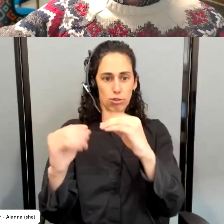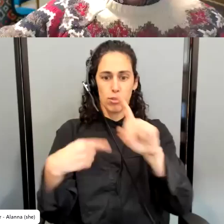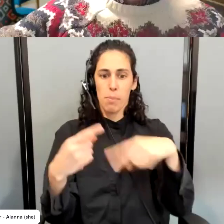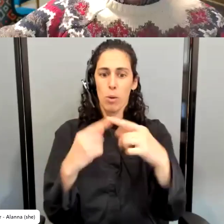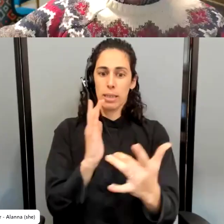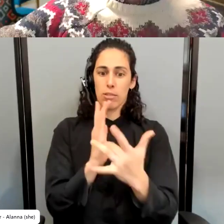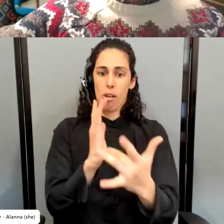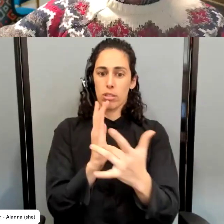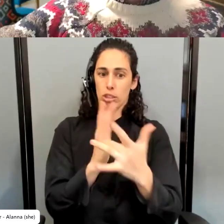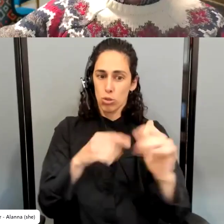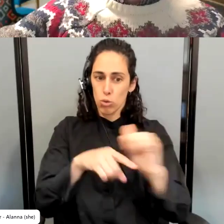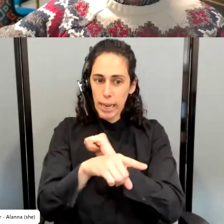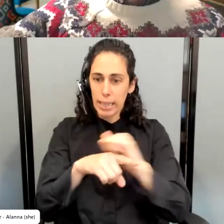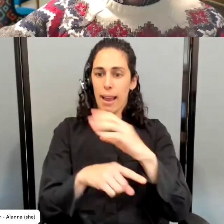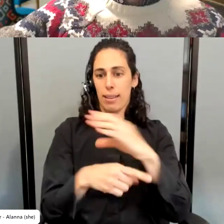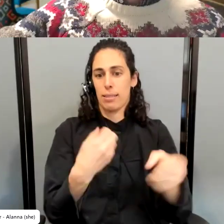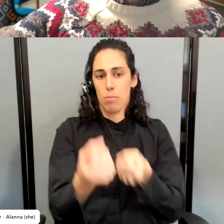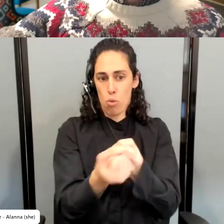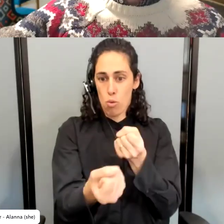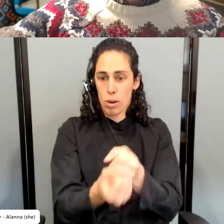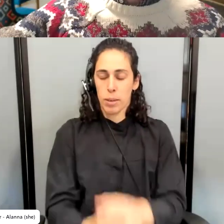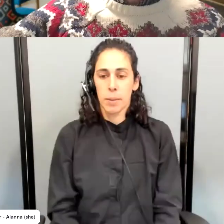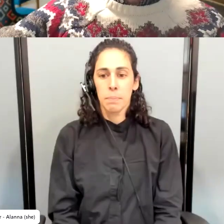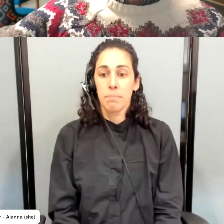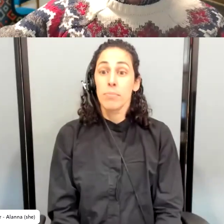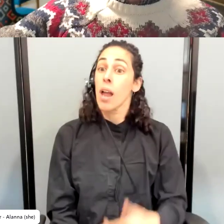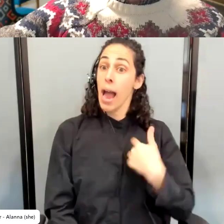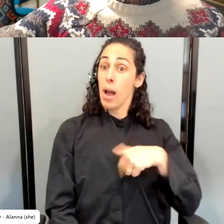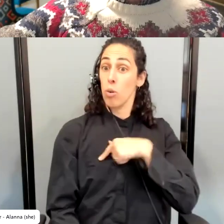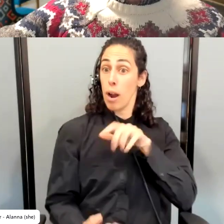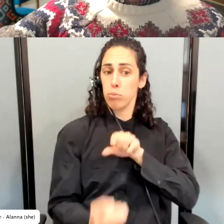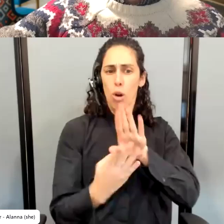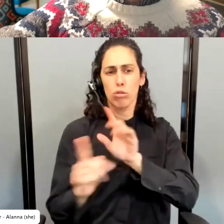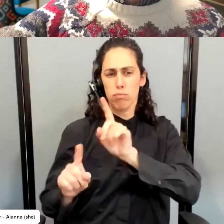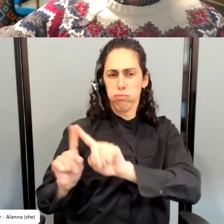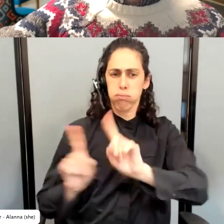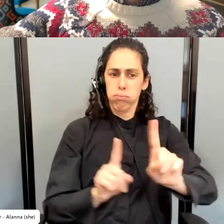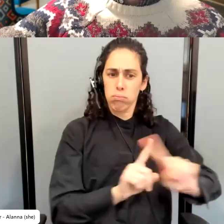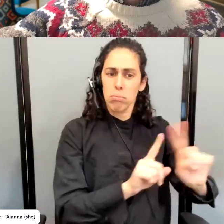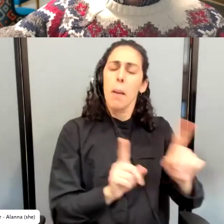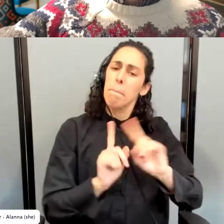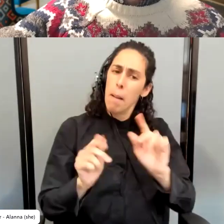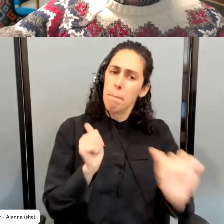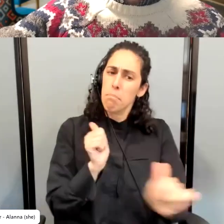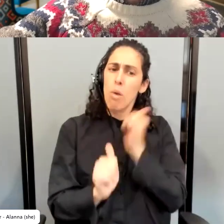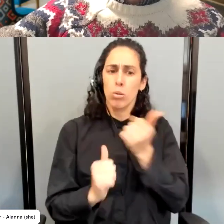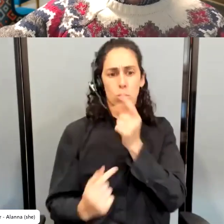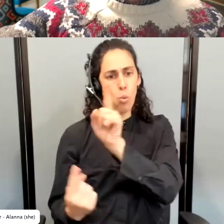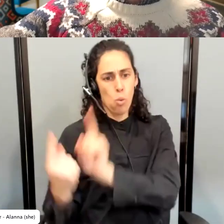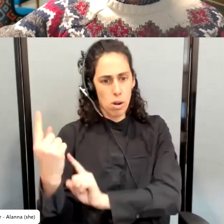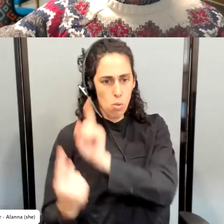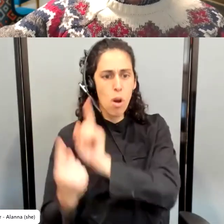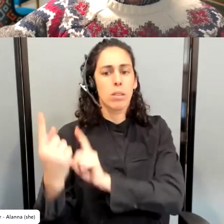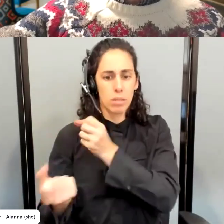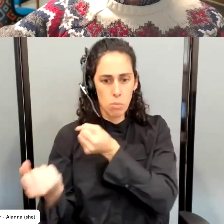One of the main ways we do that is through one-on-one support. And we've trained hundreds of technology mentors across the country who